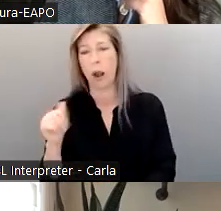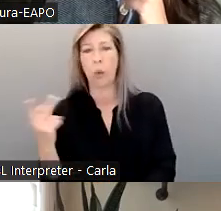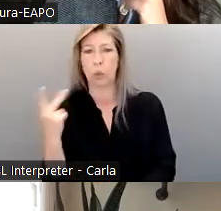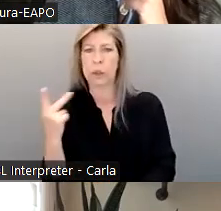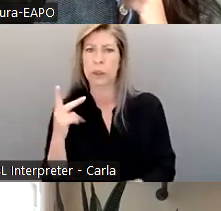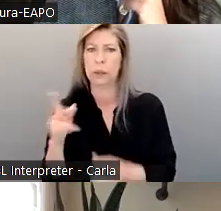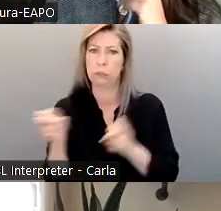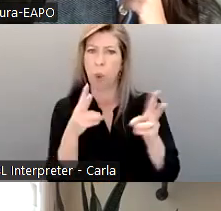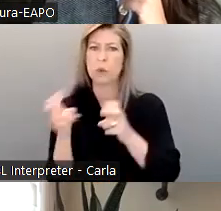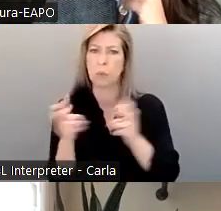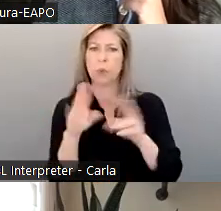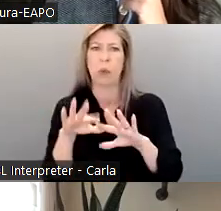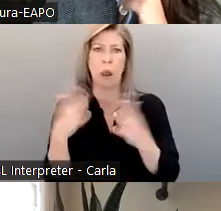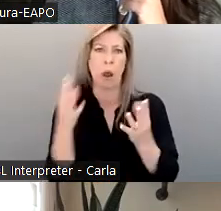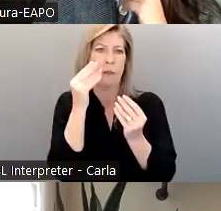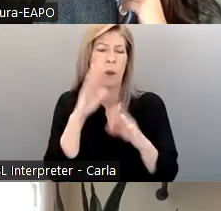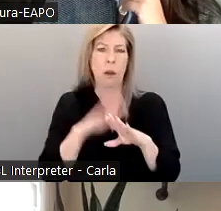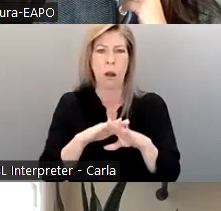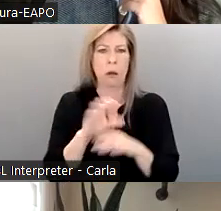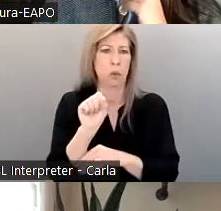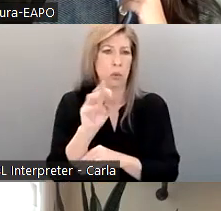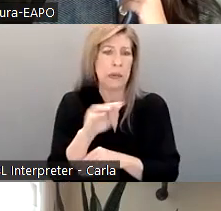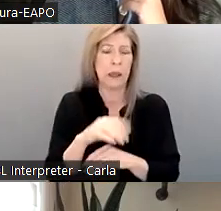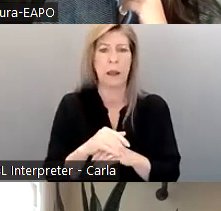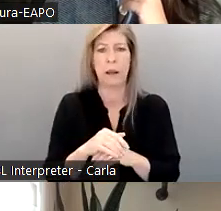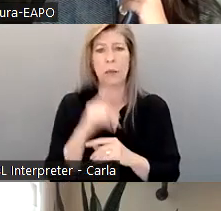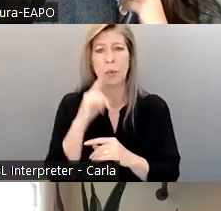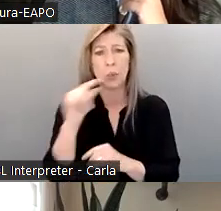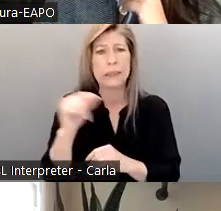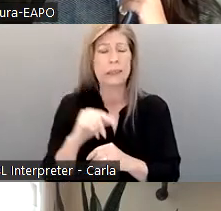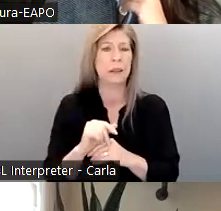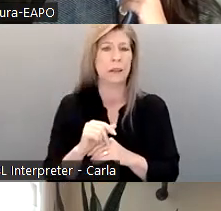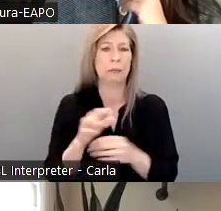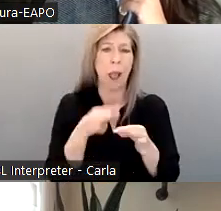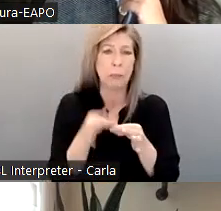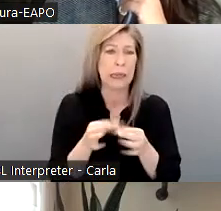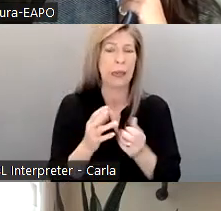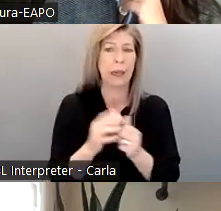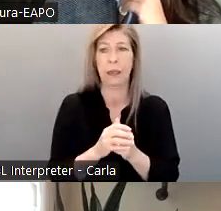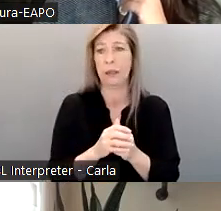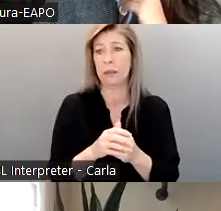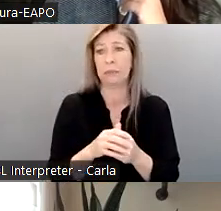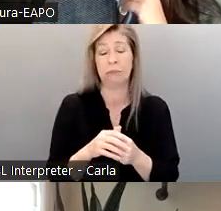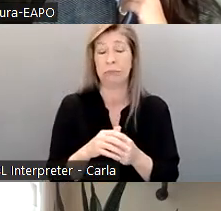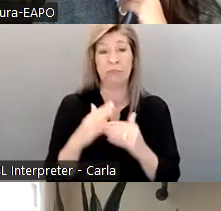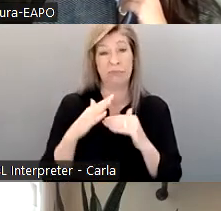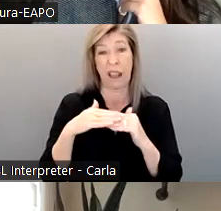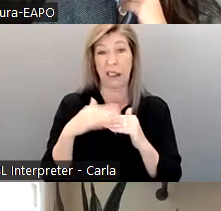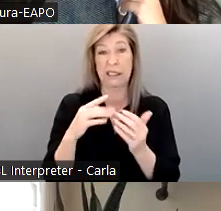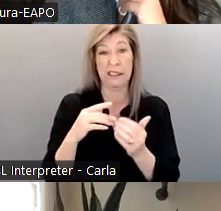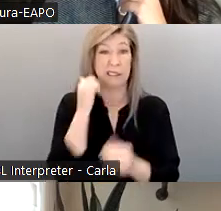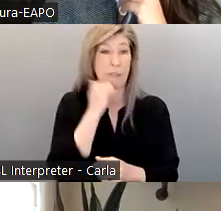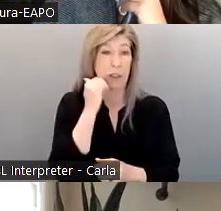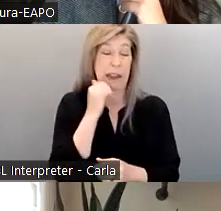We post all of our updates and retweet, and so we're constantly doing something at least once a day or more. So have a